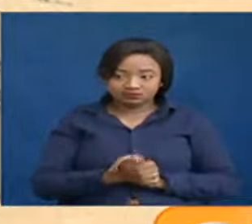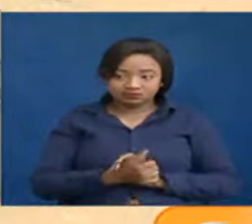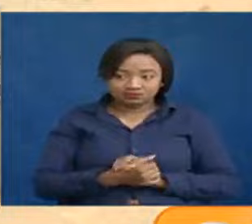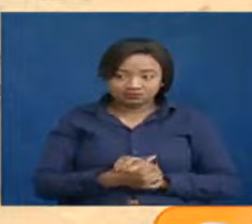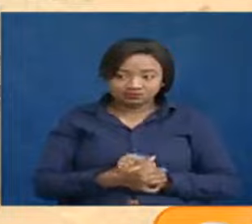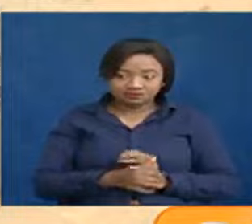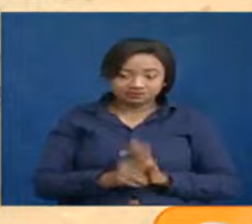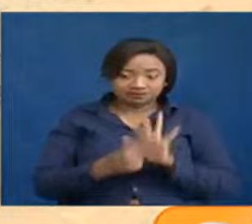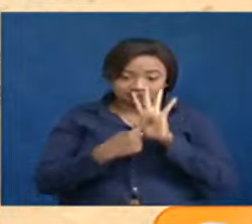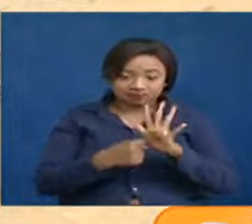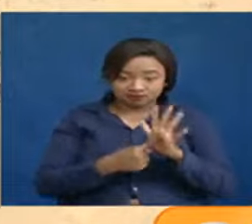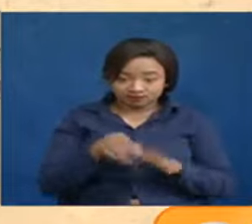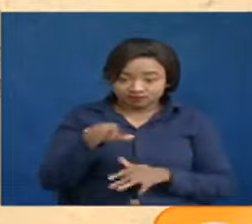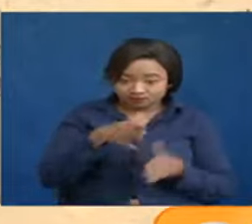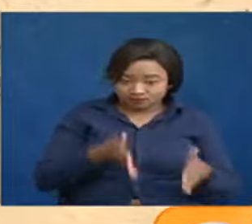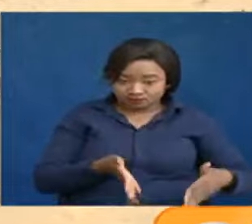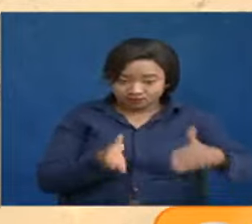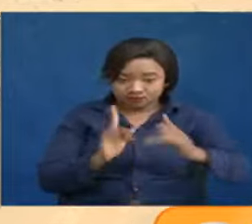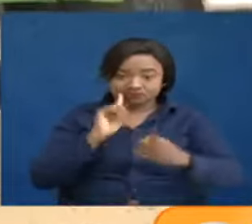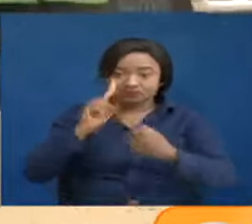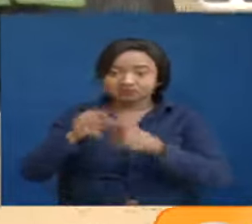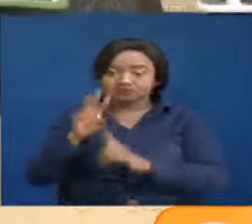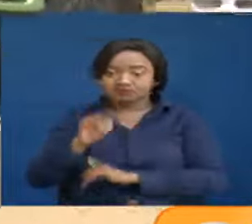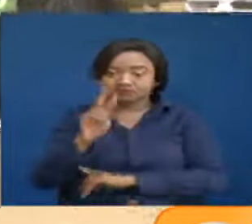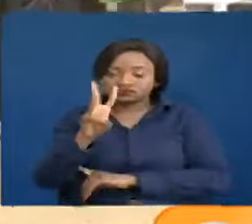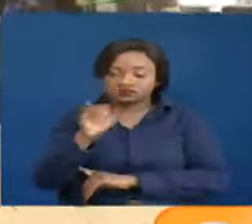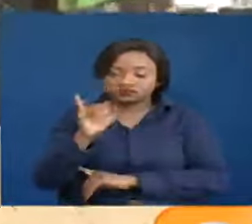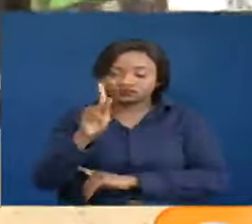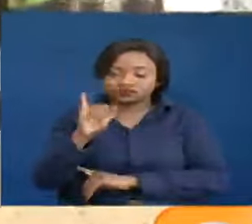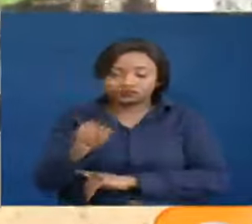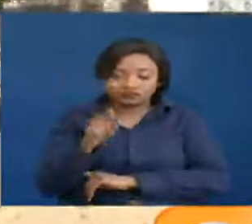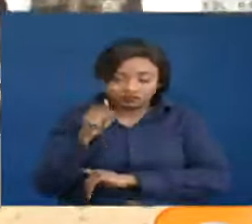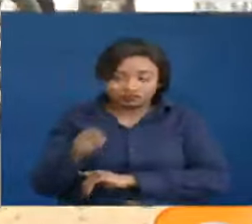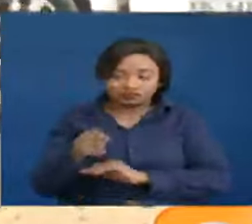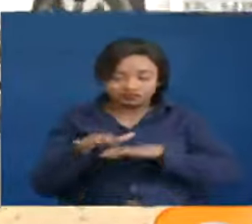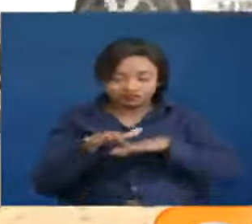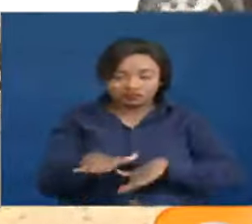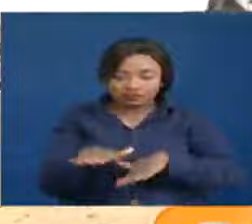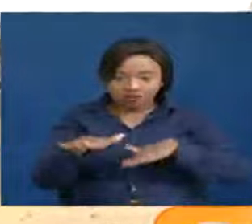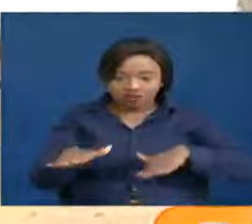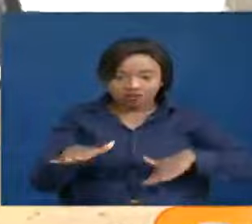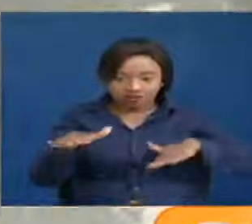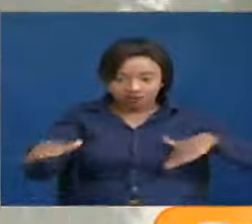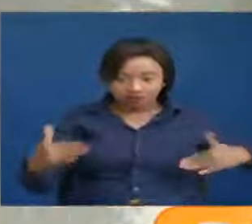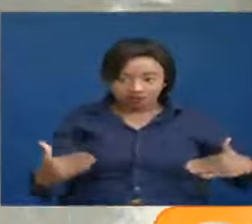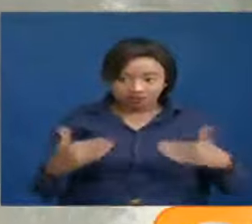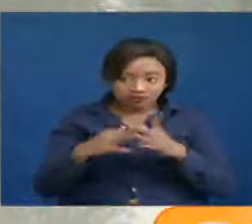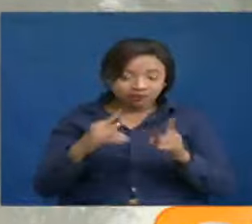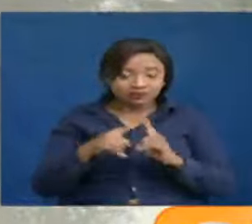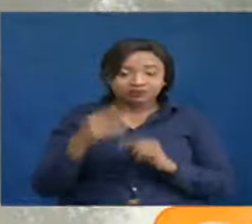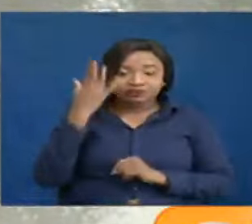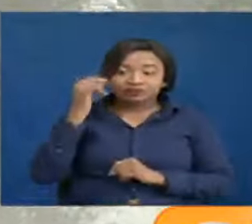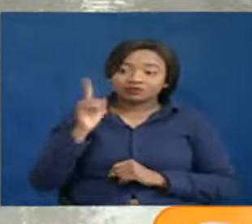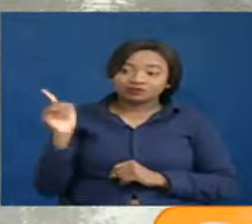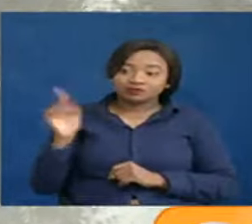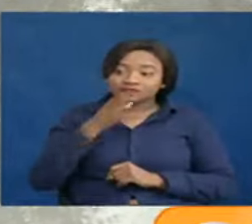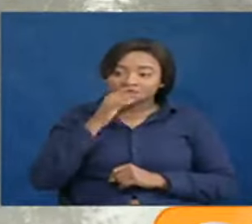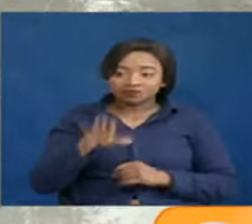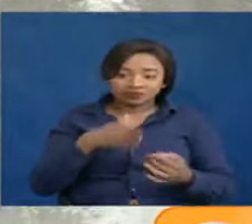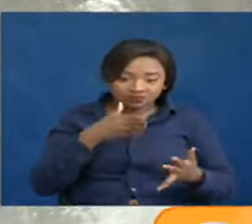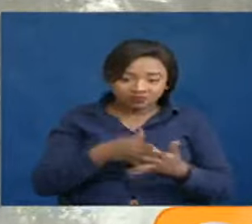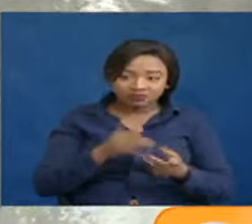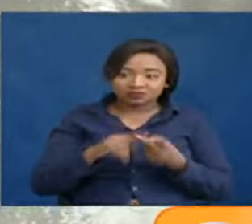Take the Kasarani Mwiki Road, for instance. Known for its infamous traffic, the roads pockmarked with potholes and waterlogged